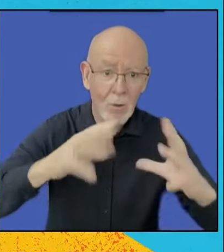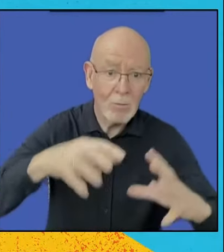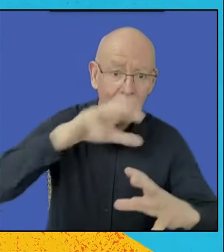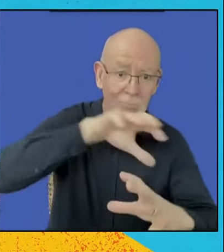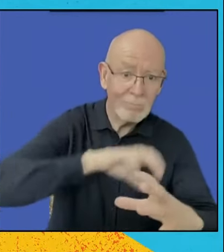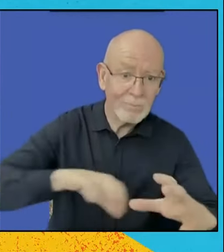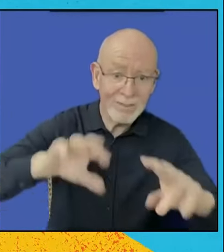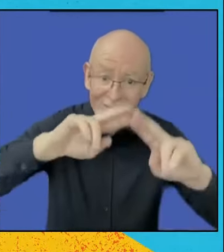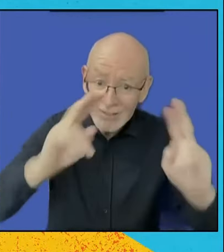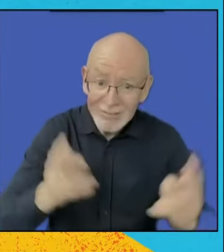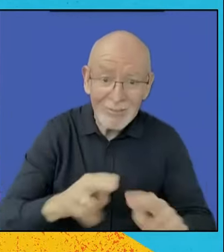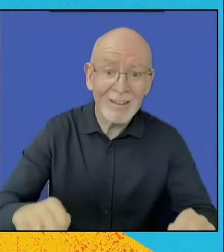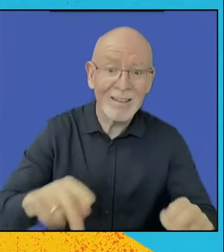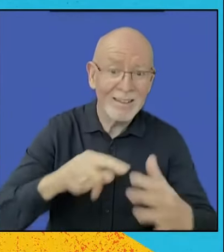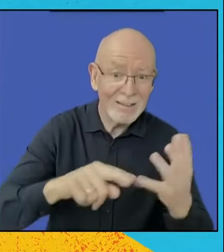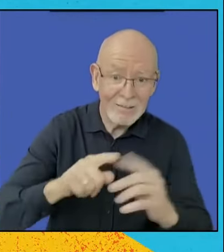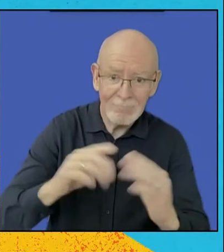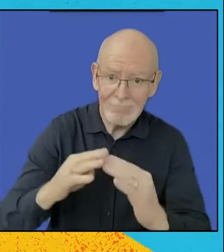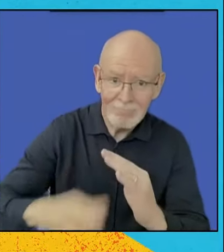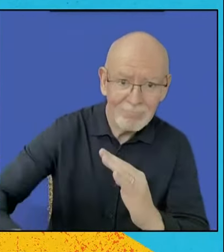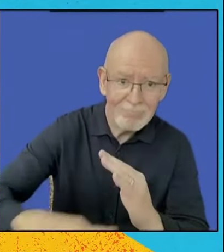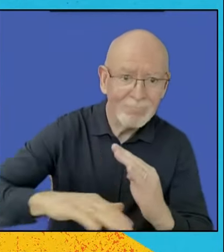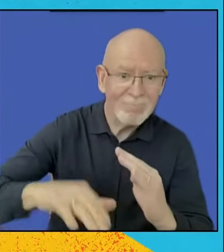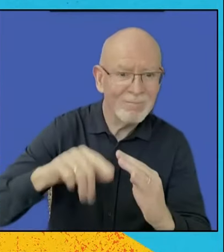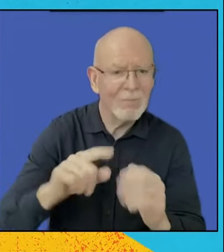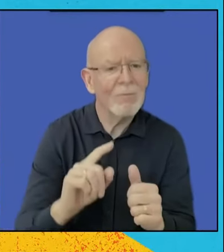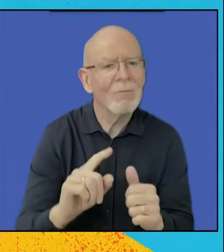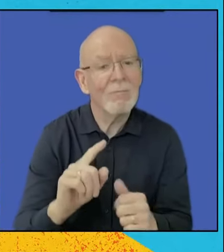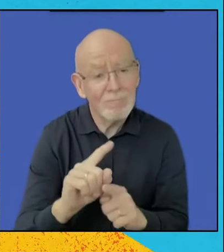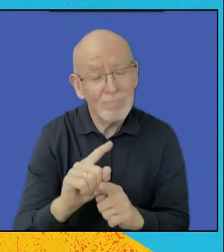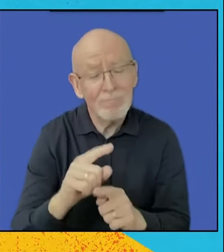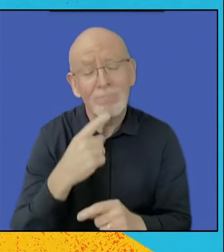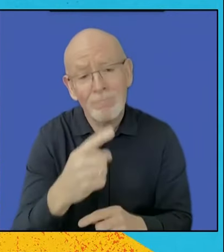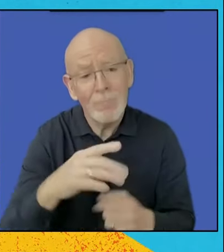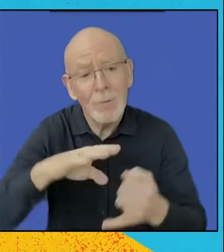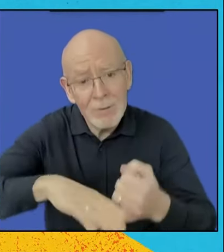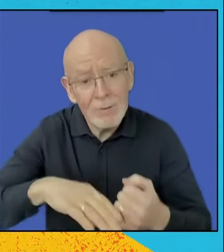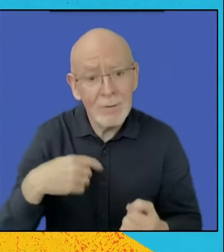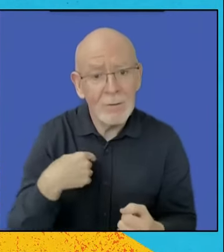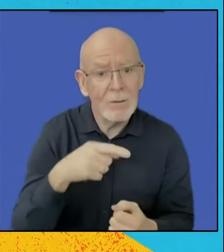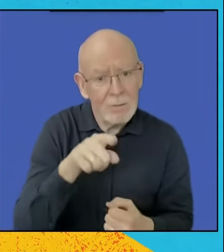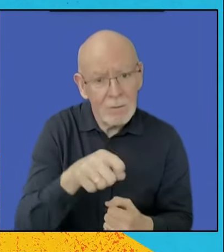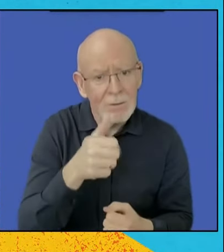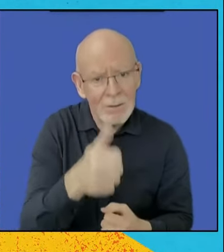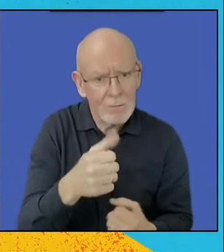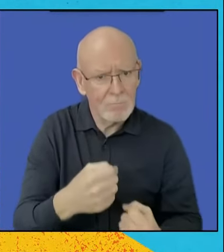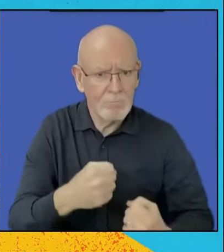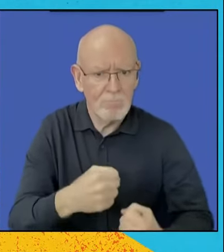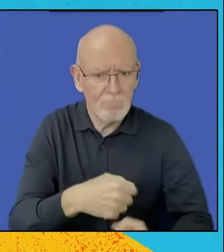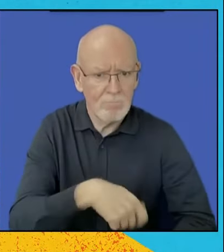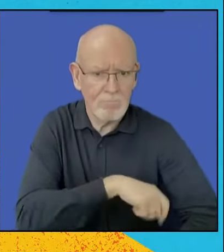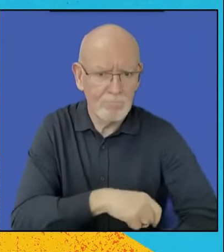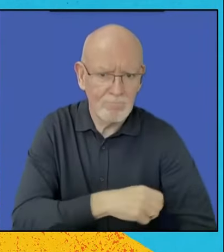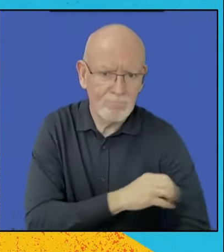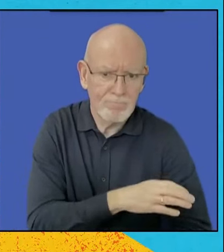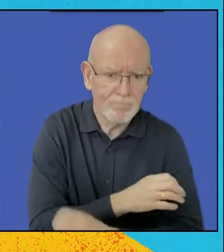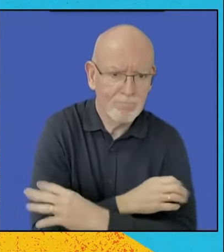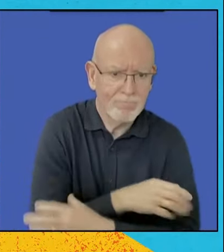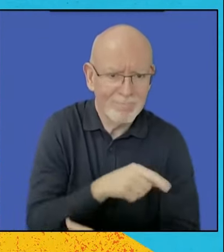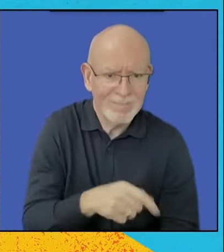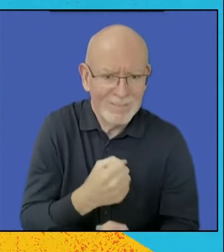with Mr. Secretary Guterres' voice. That is, the world depends on youth to continue advocating